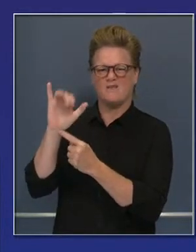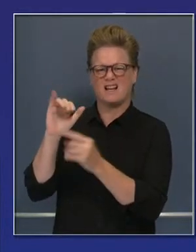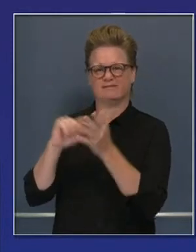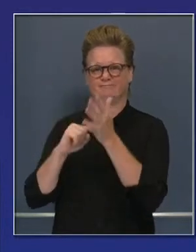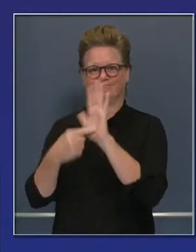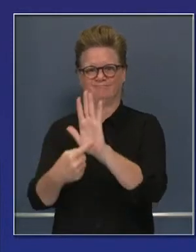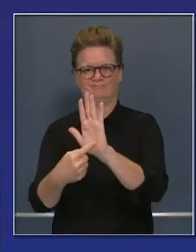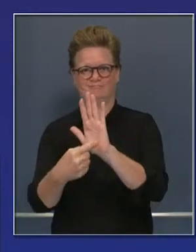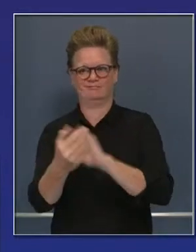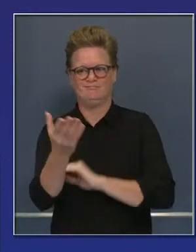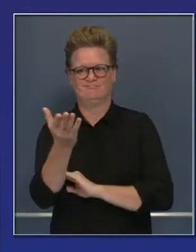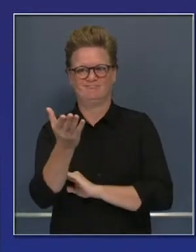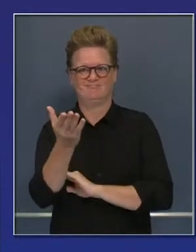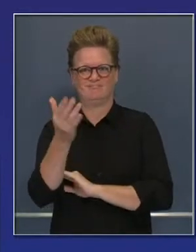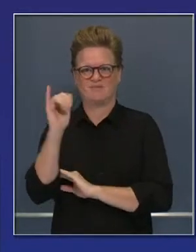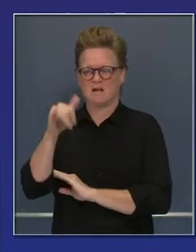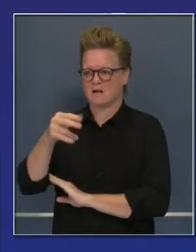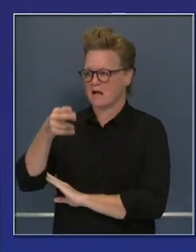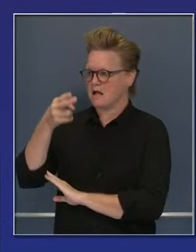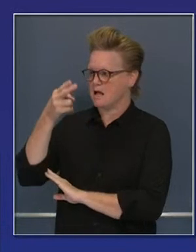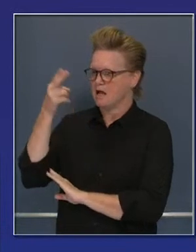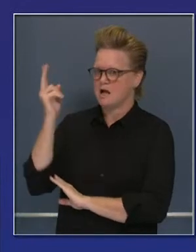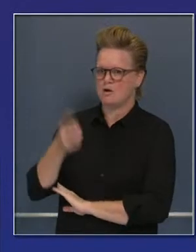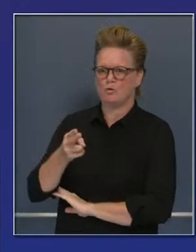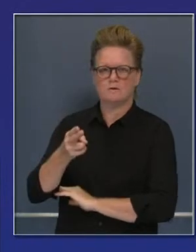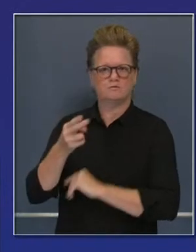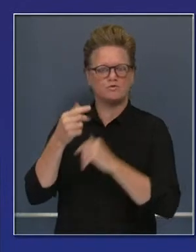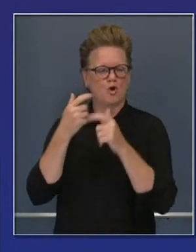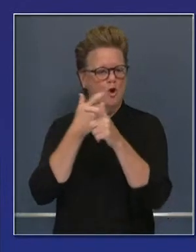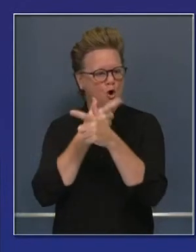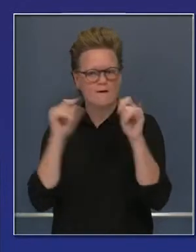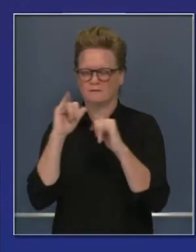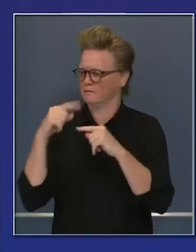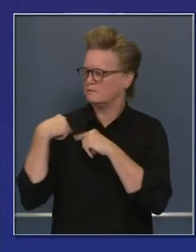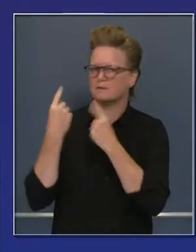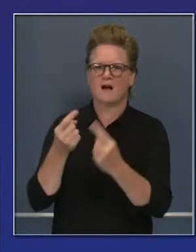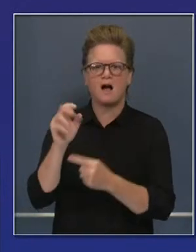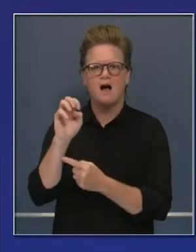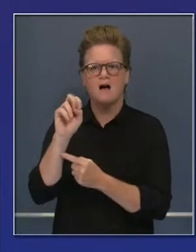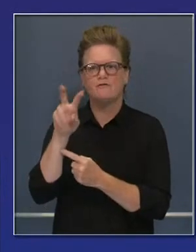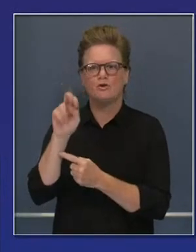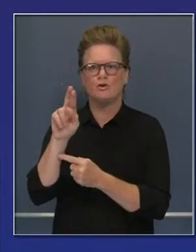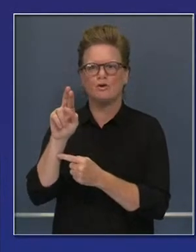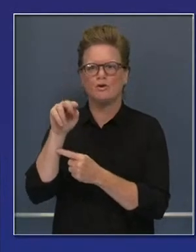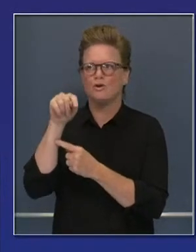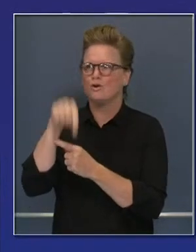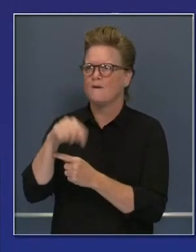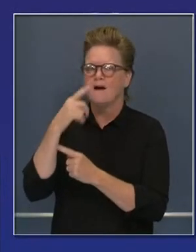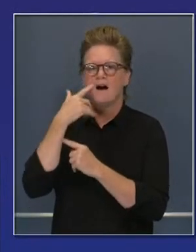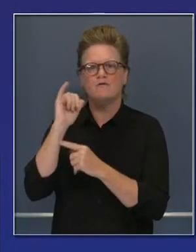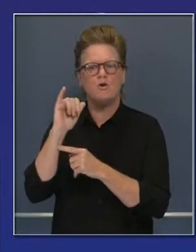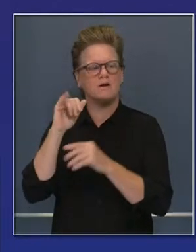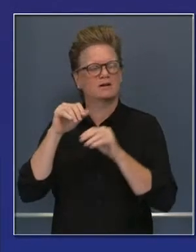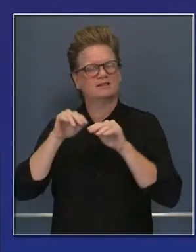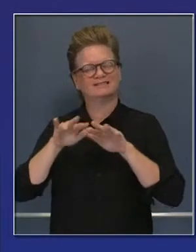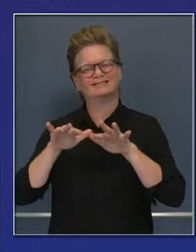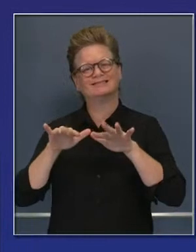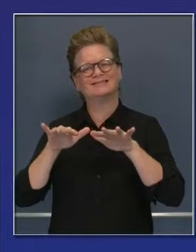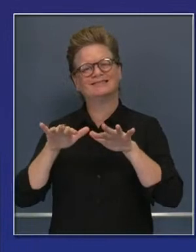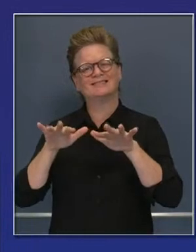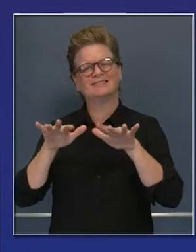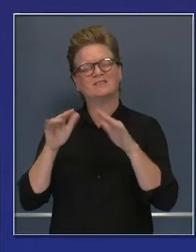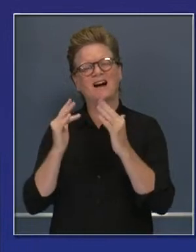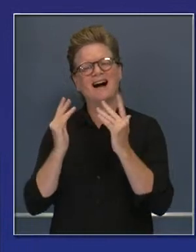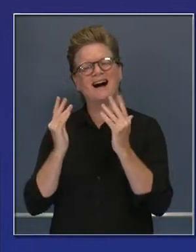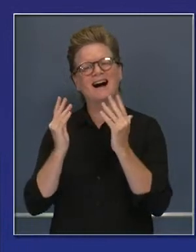historic. This is the largest fire season we've had in terms of total acreage impacted in some time, in fact,